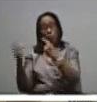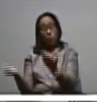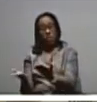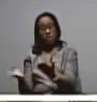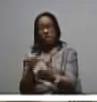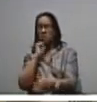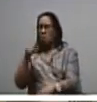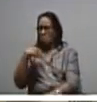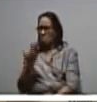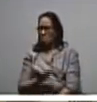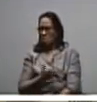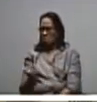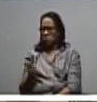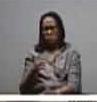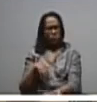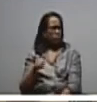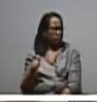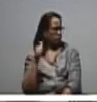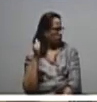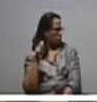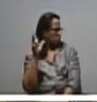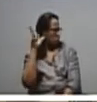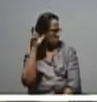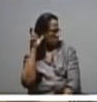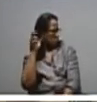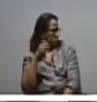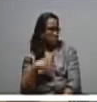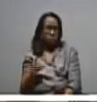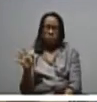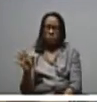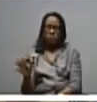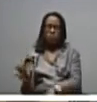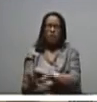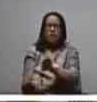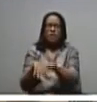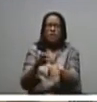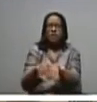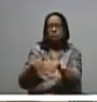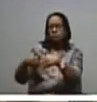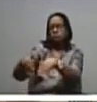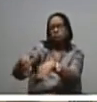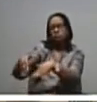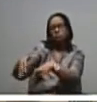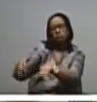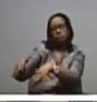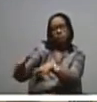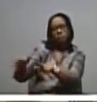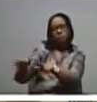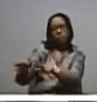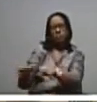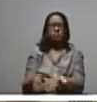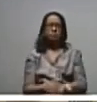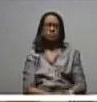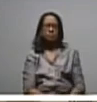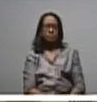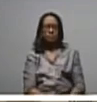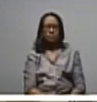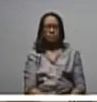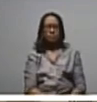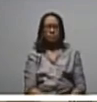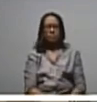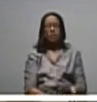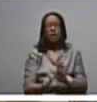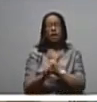you and the people refuse to listen to you, as you walk away, shake off the dust from under your feet as